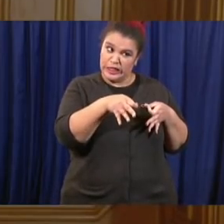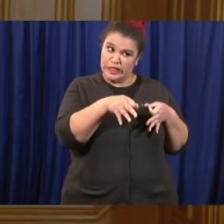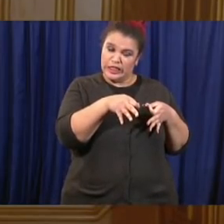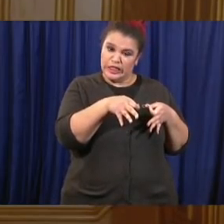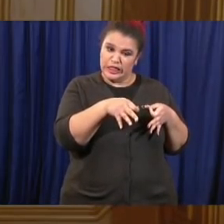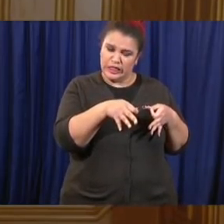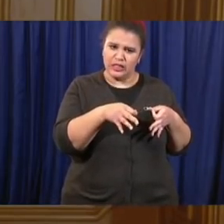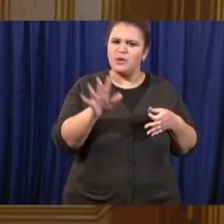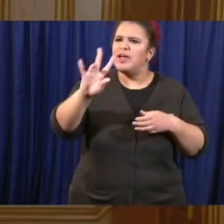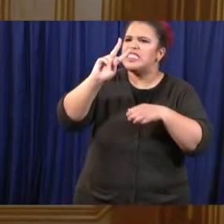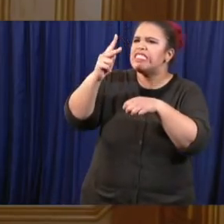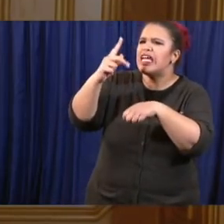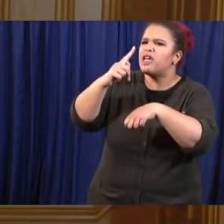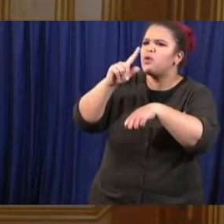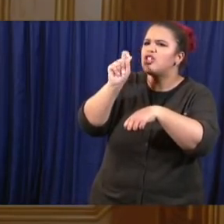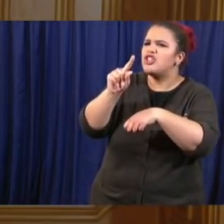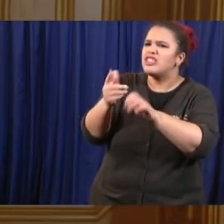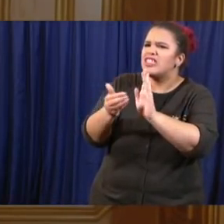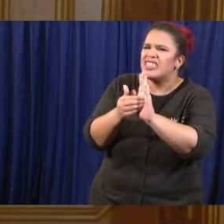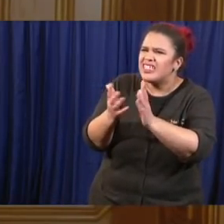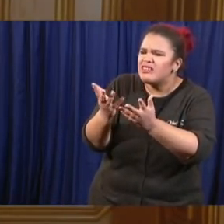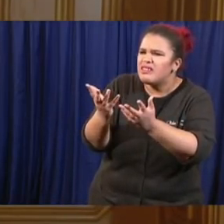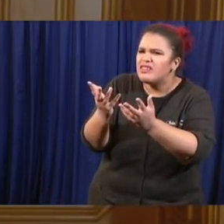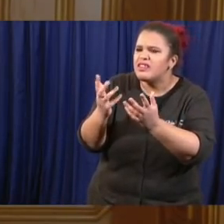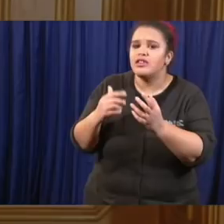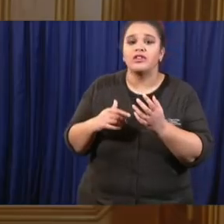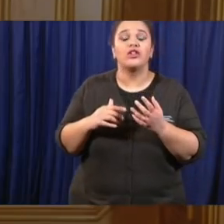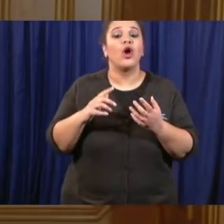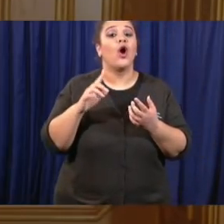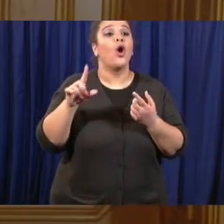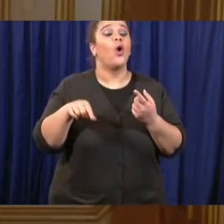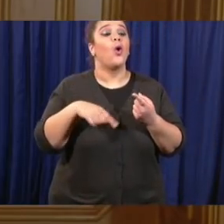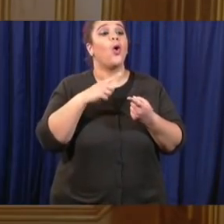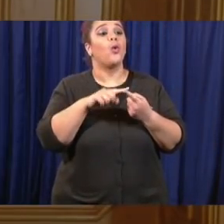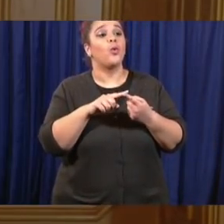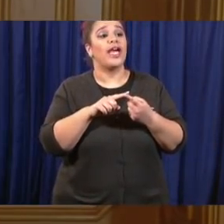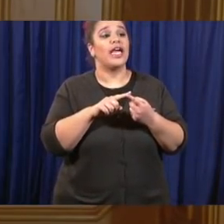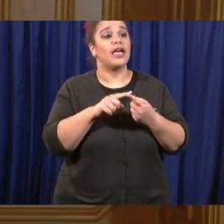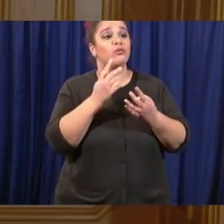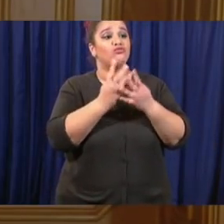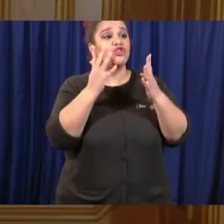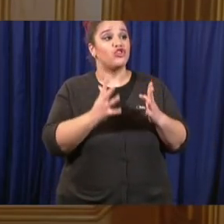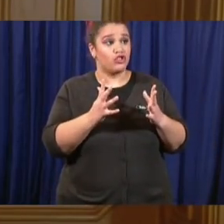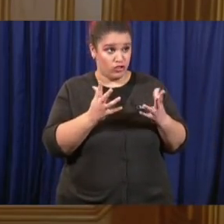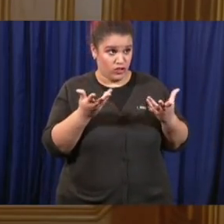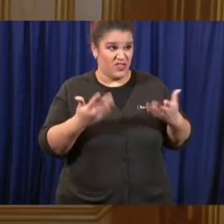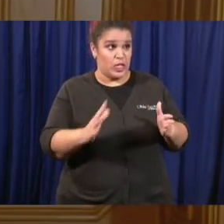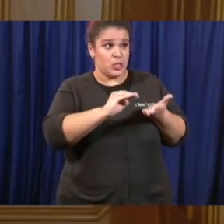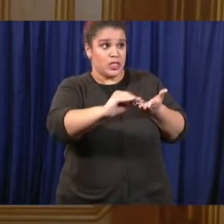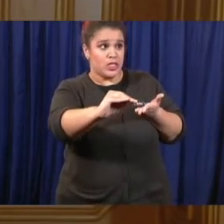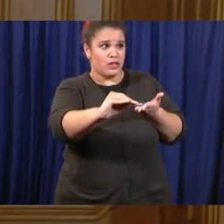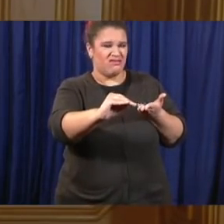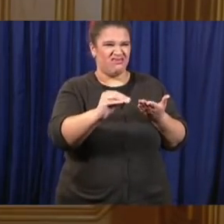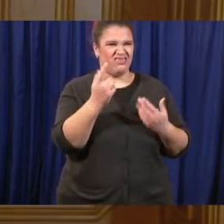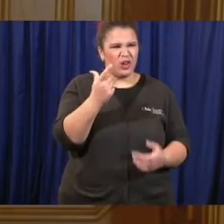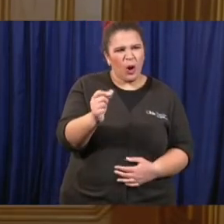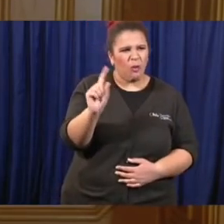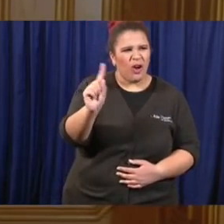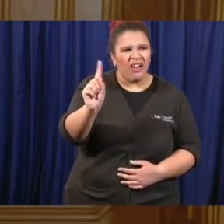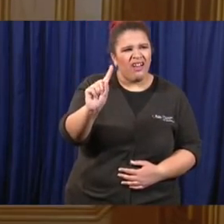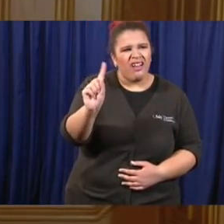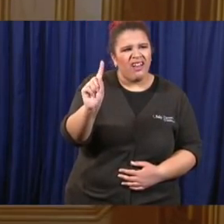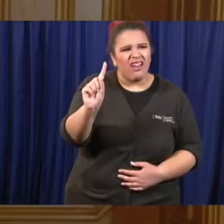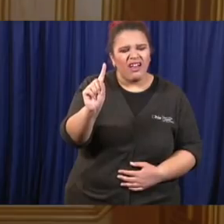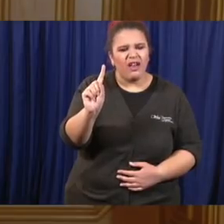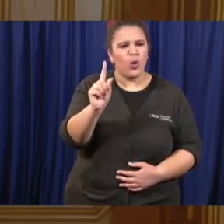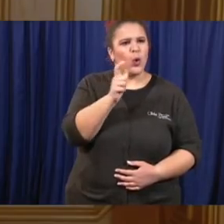I didn't get the second question, Jim. When they leave, where do they go? People in prison? Yes, when they're released, where do they go, and who